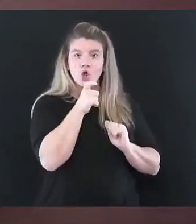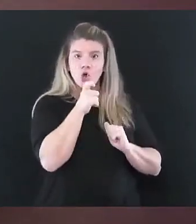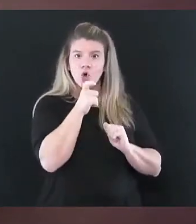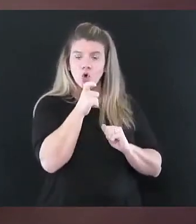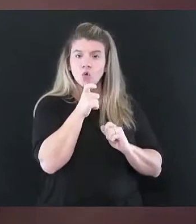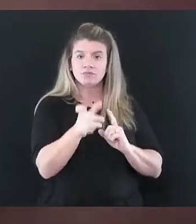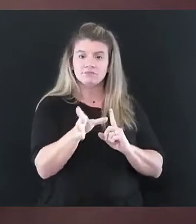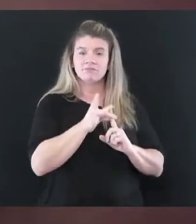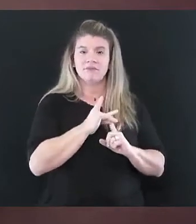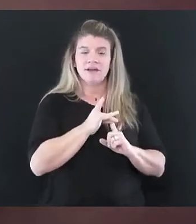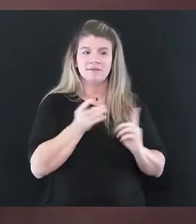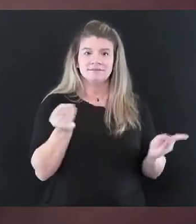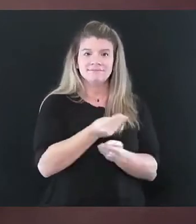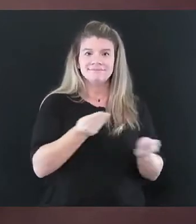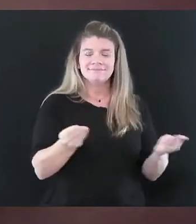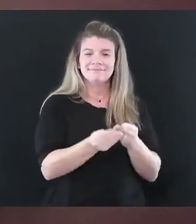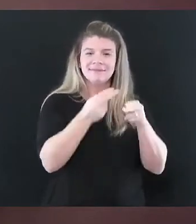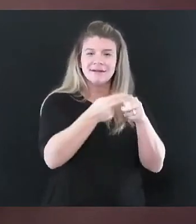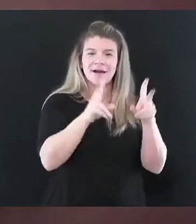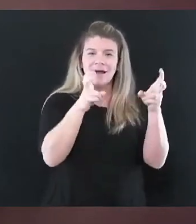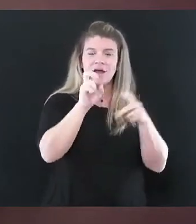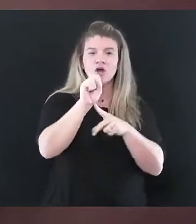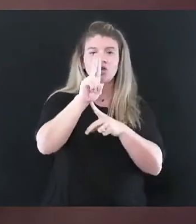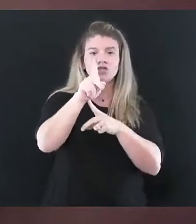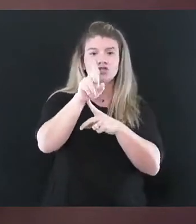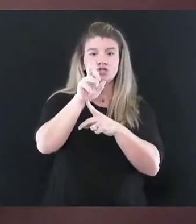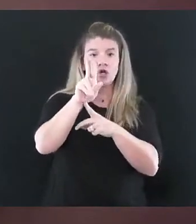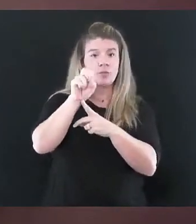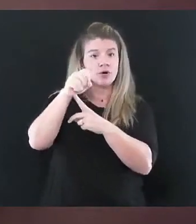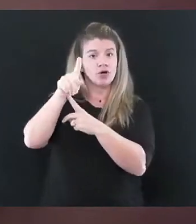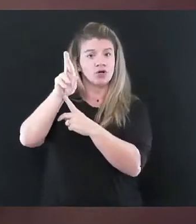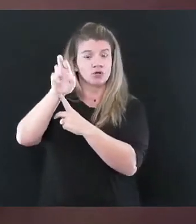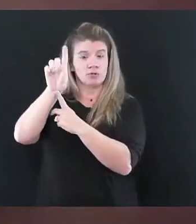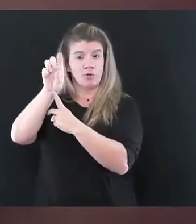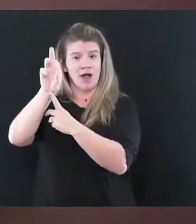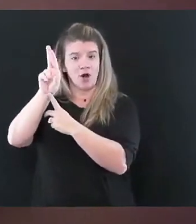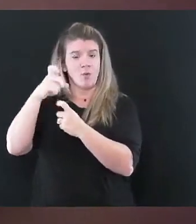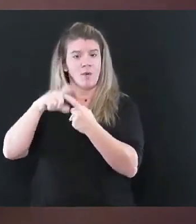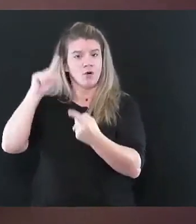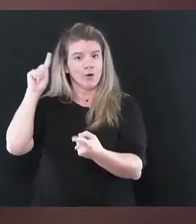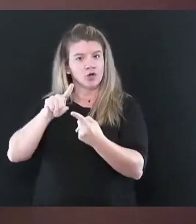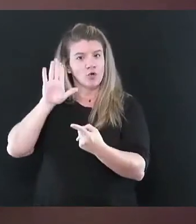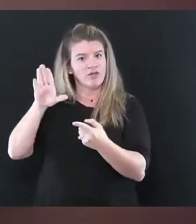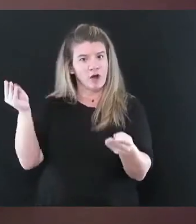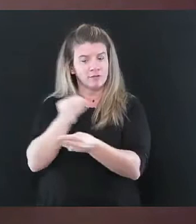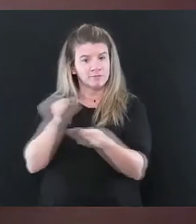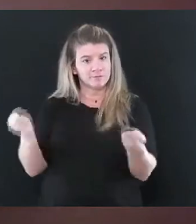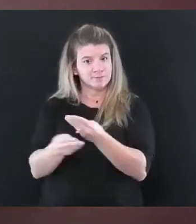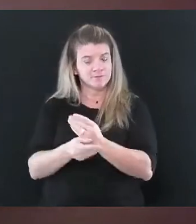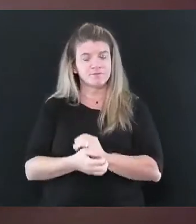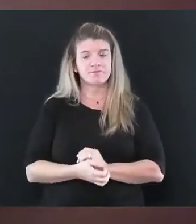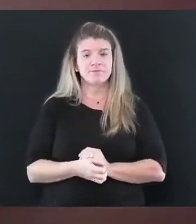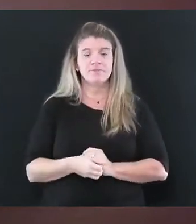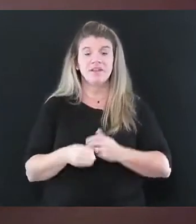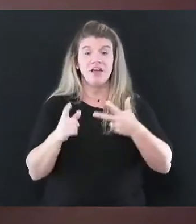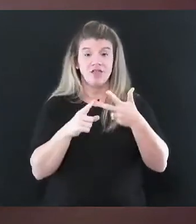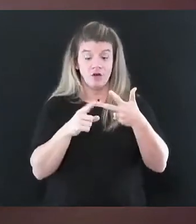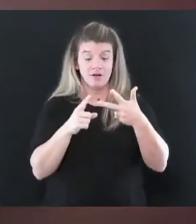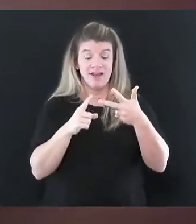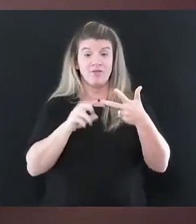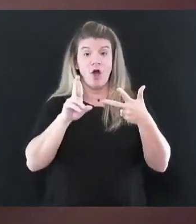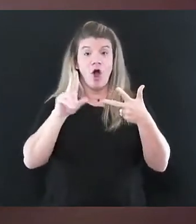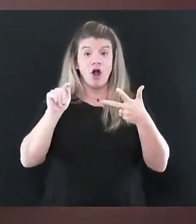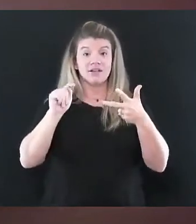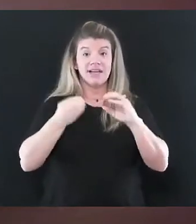can try to reduce that activity. And then the other thing is we want to see our RT values, our reproductive numbers, come